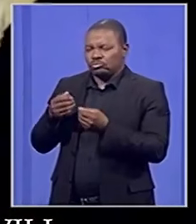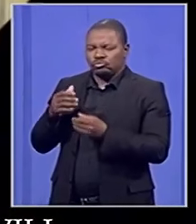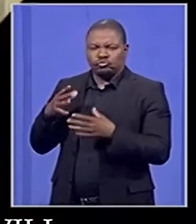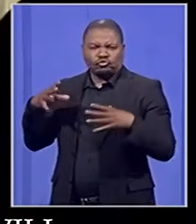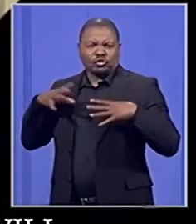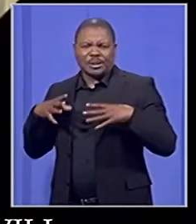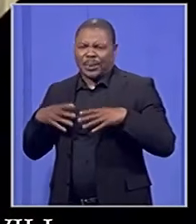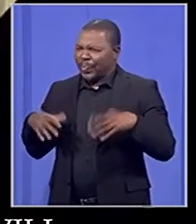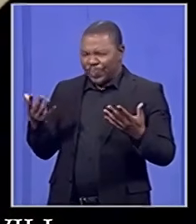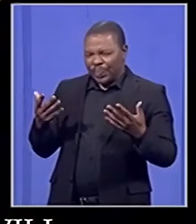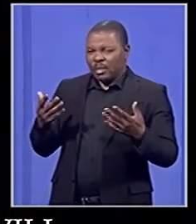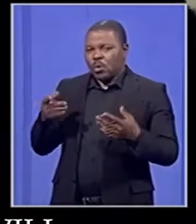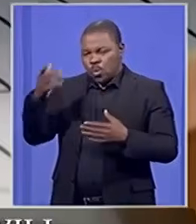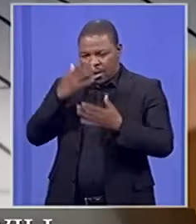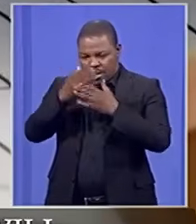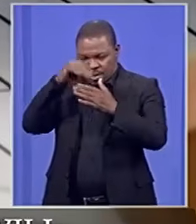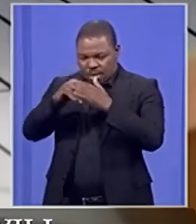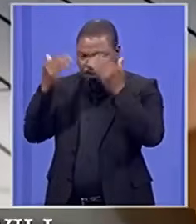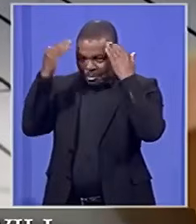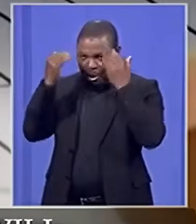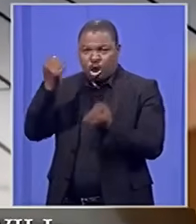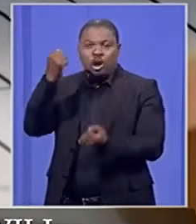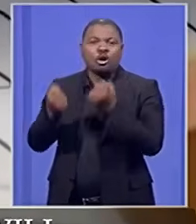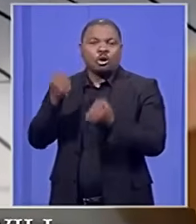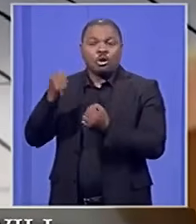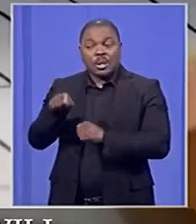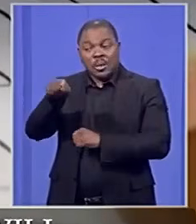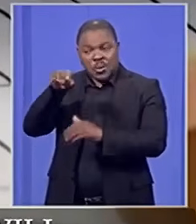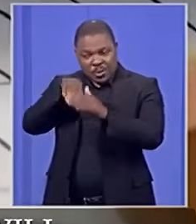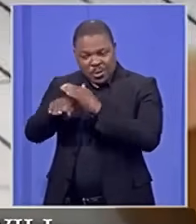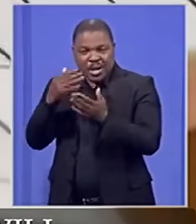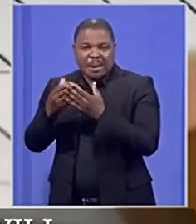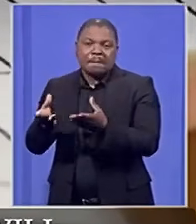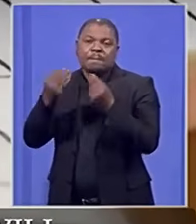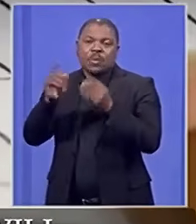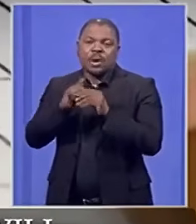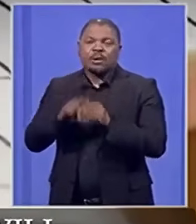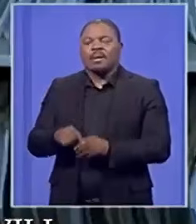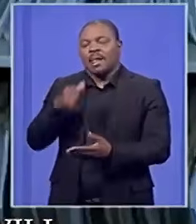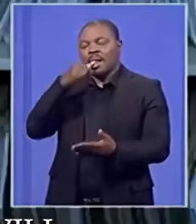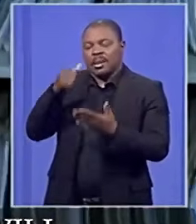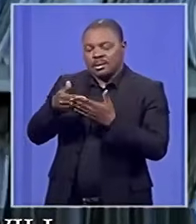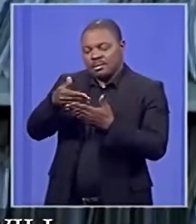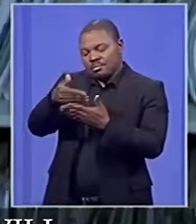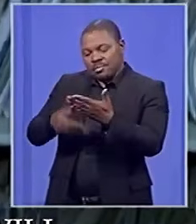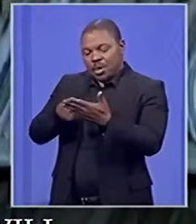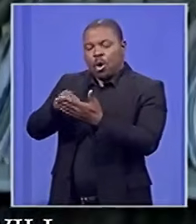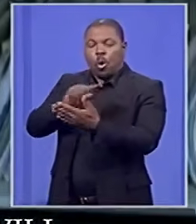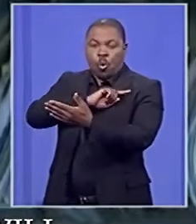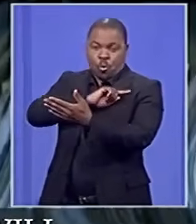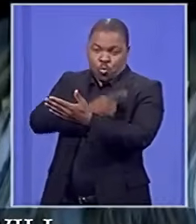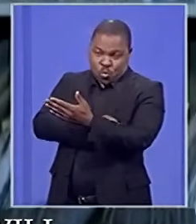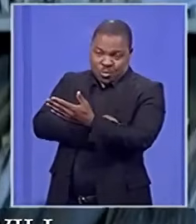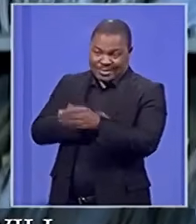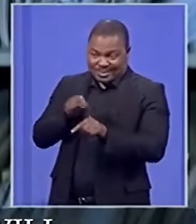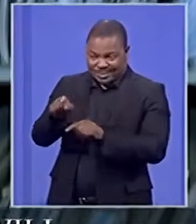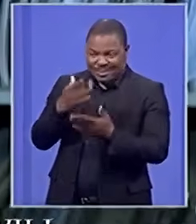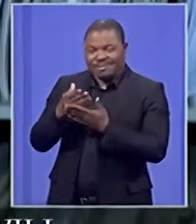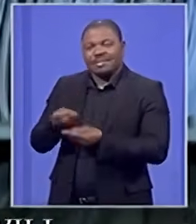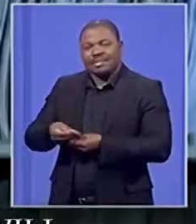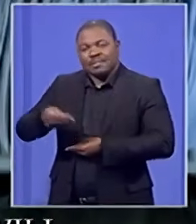ya magistrate court mo tla fumana lengolo le re bitsang ka hore ke letter of authority. Jwale ho tloa mo